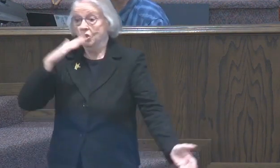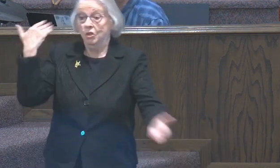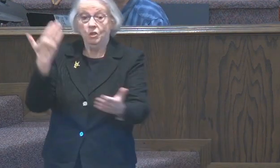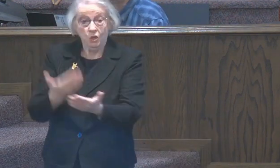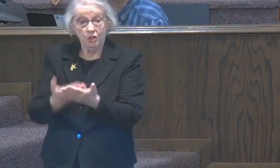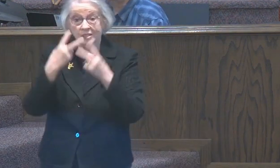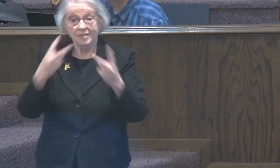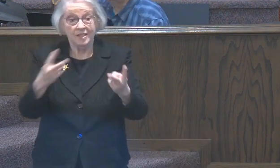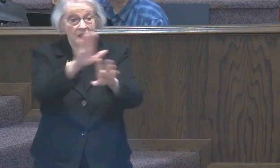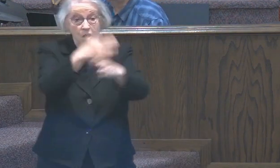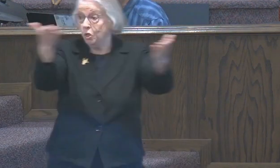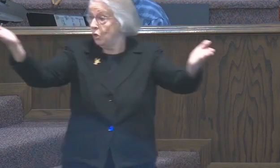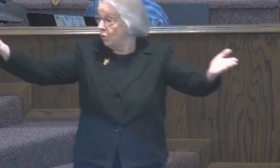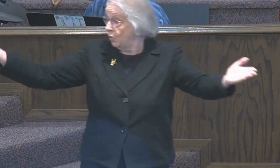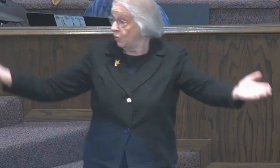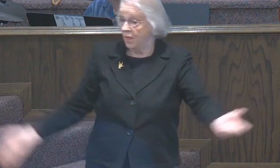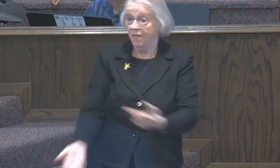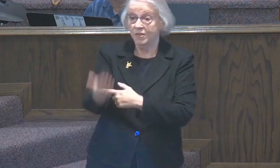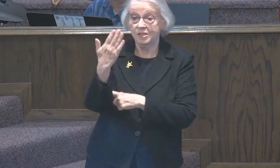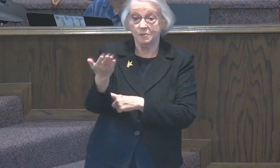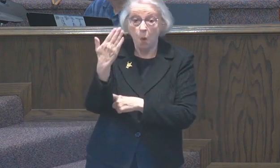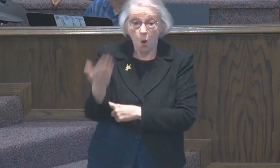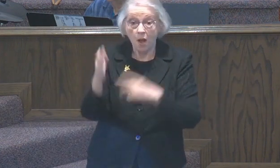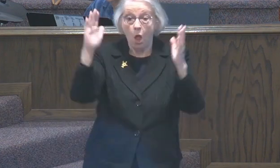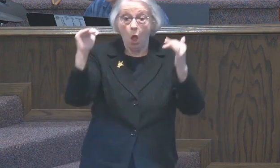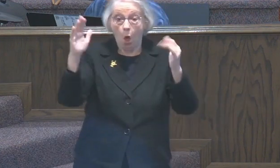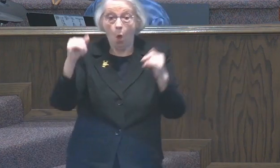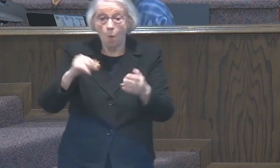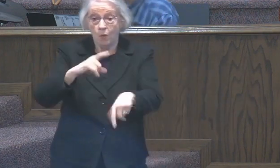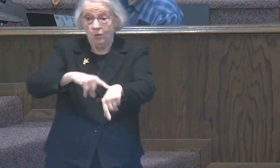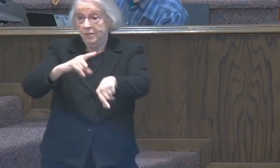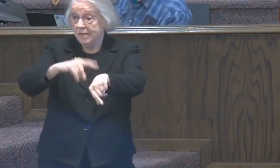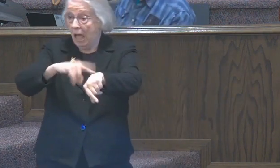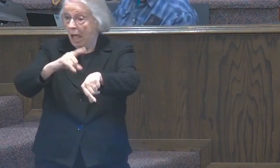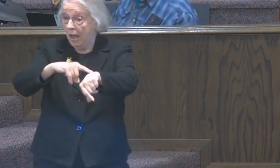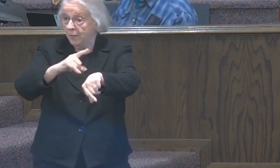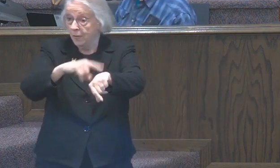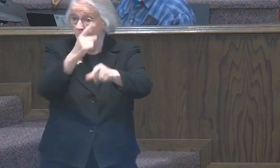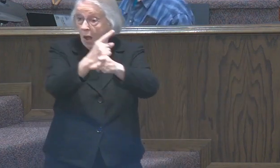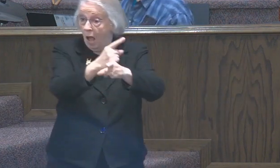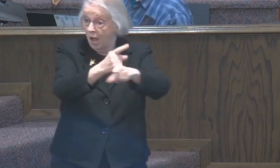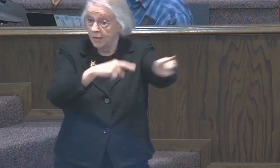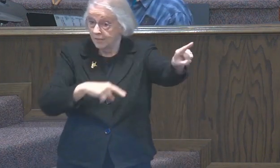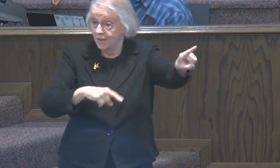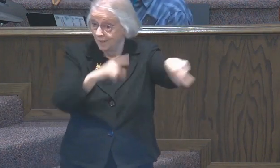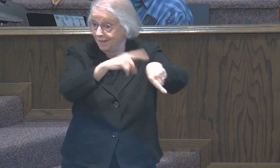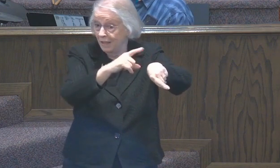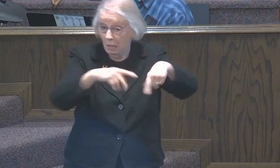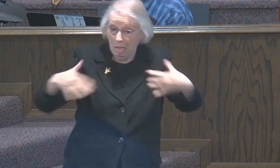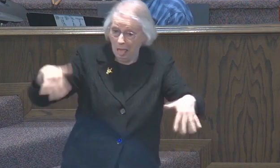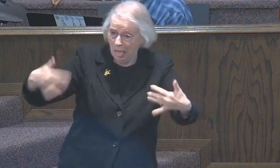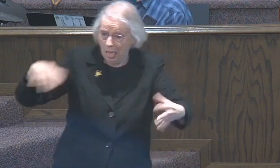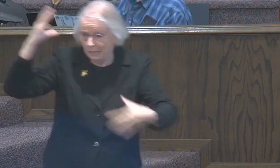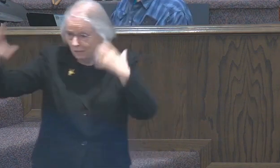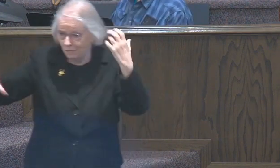Hopefully, you set your time back like you were supposed to. Otherwise, you're going to be messed up all week.